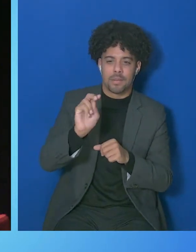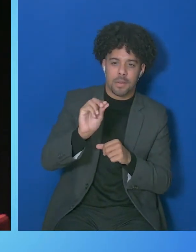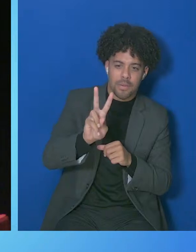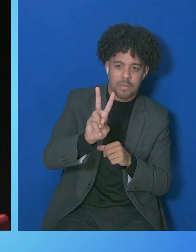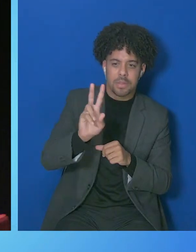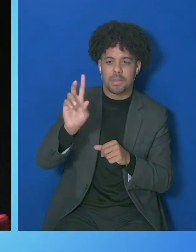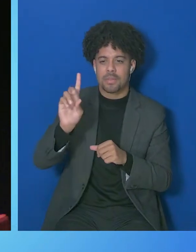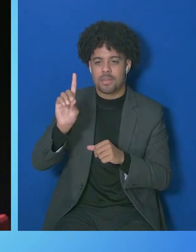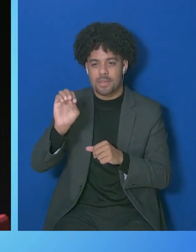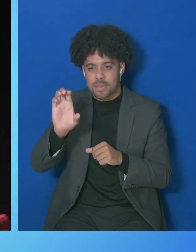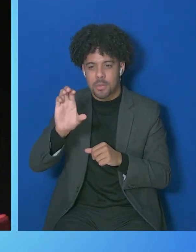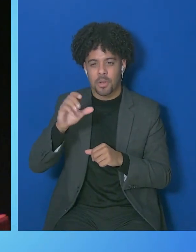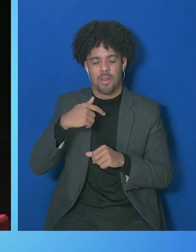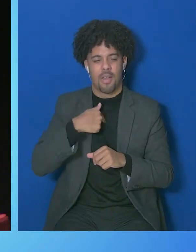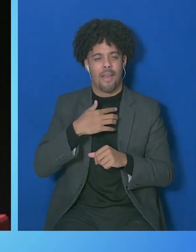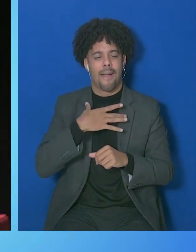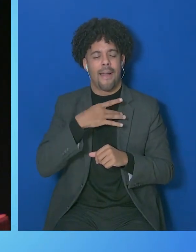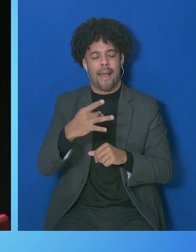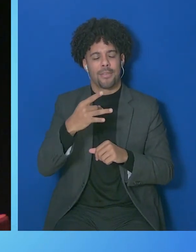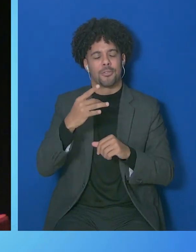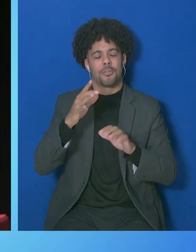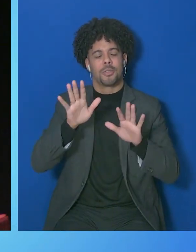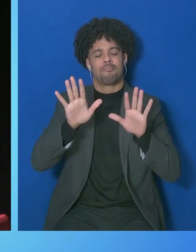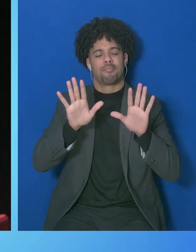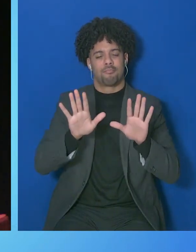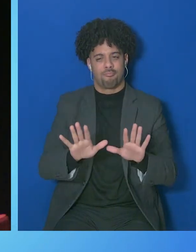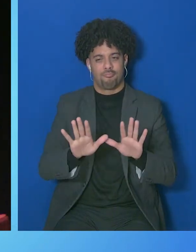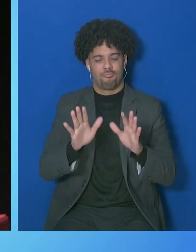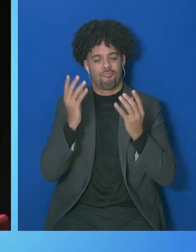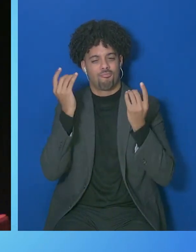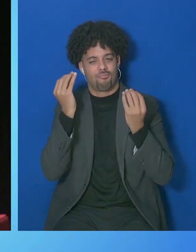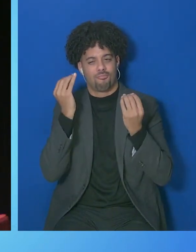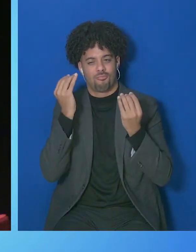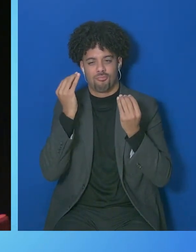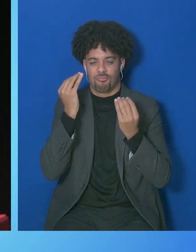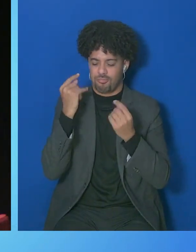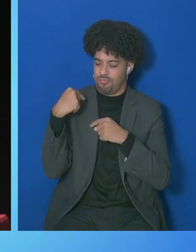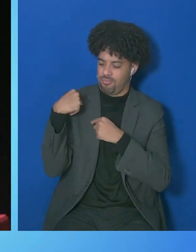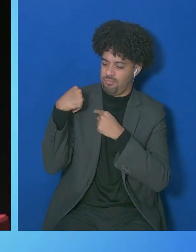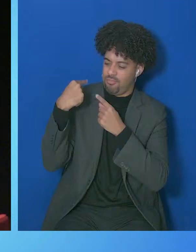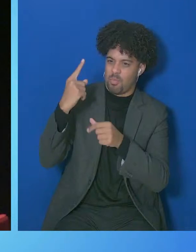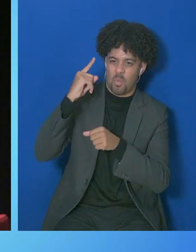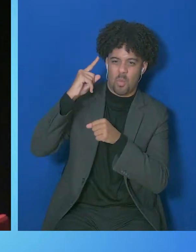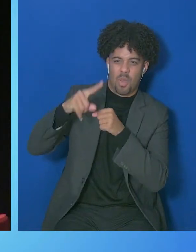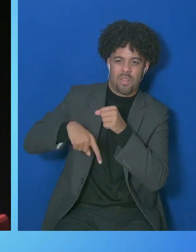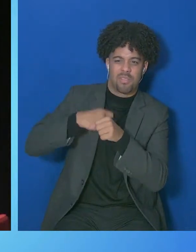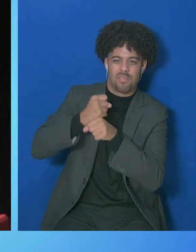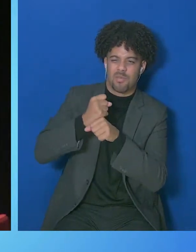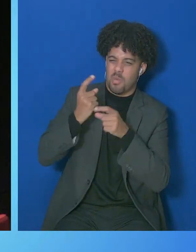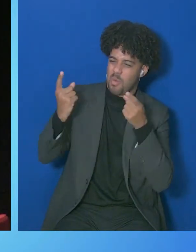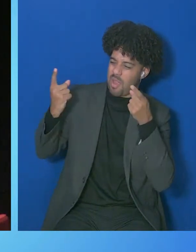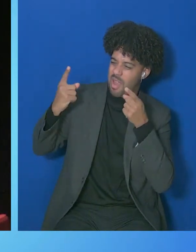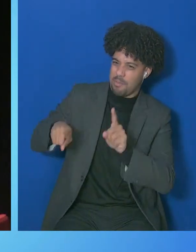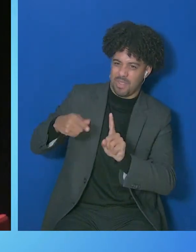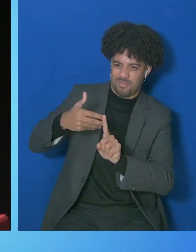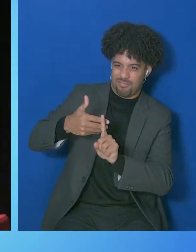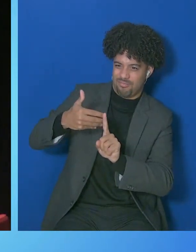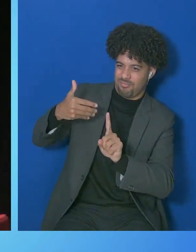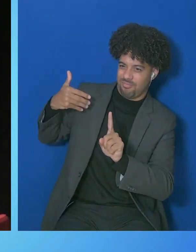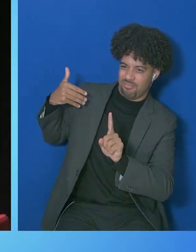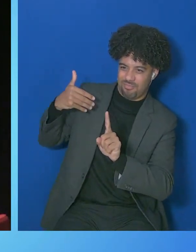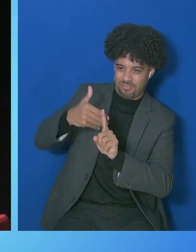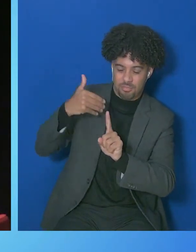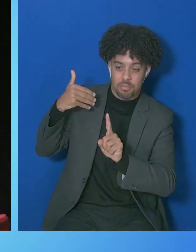year that we have just finished. And I also like to think about the year ahead of us, 2025.